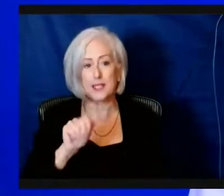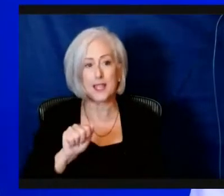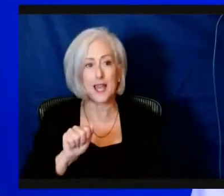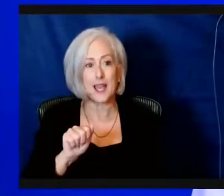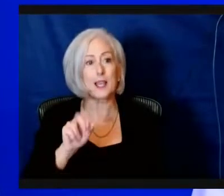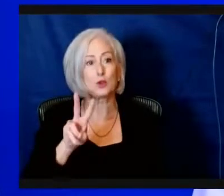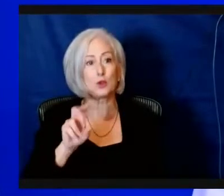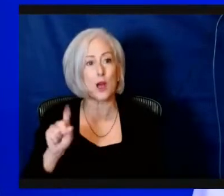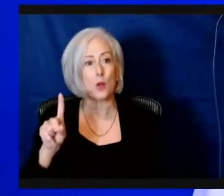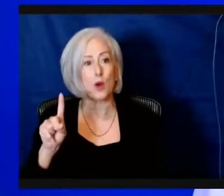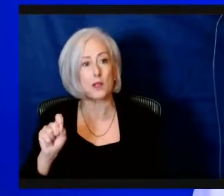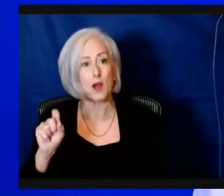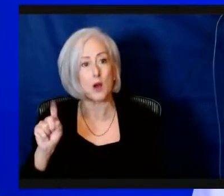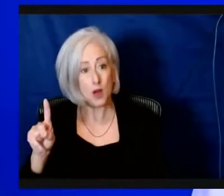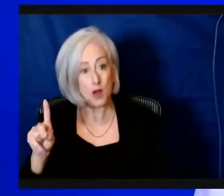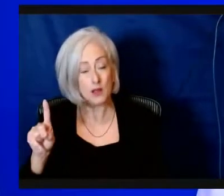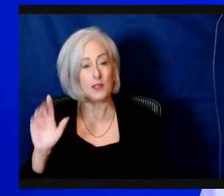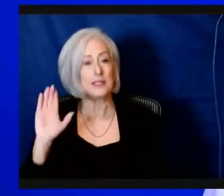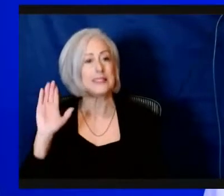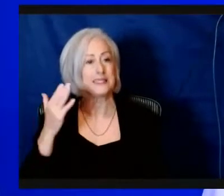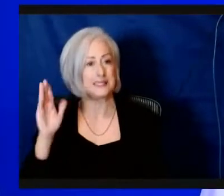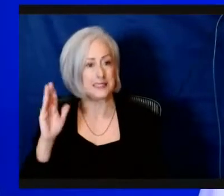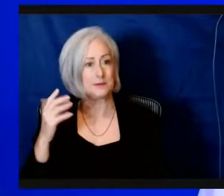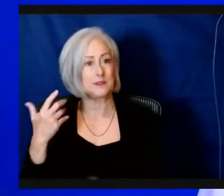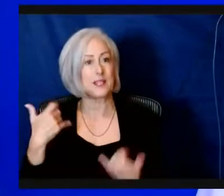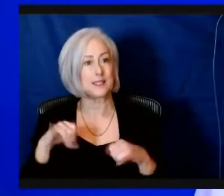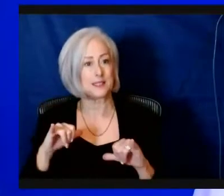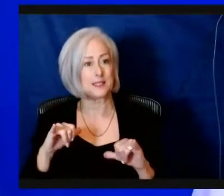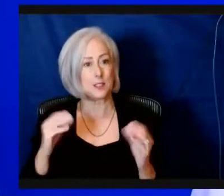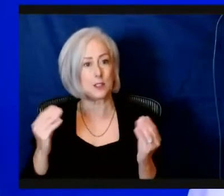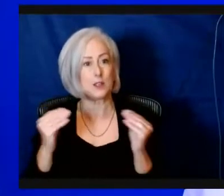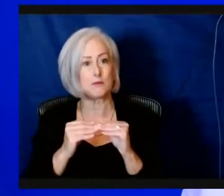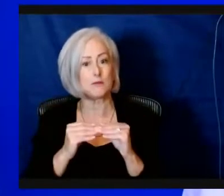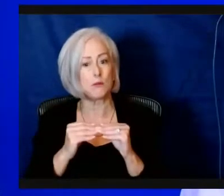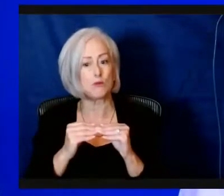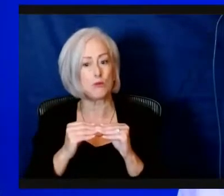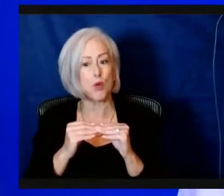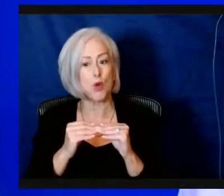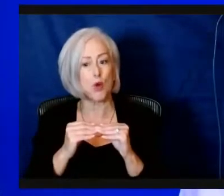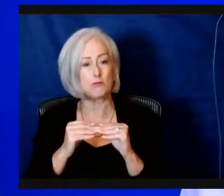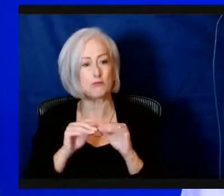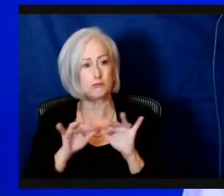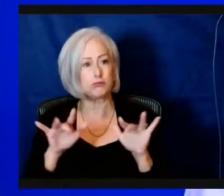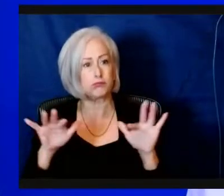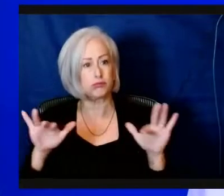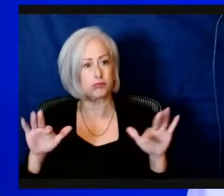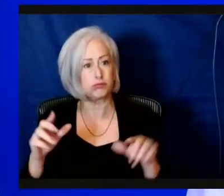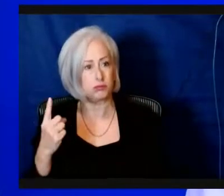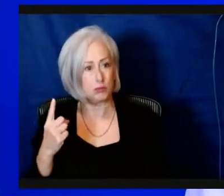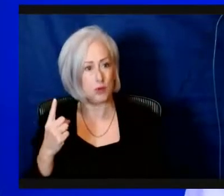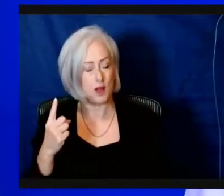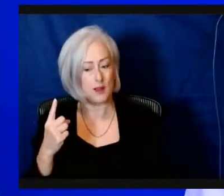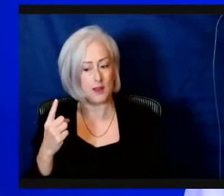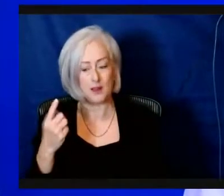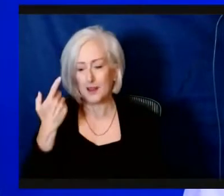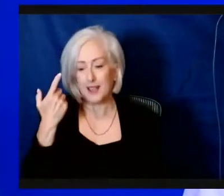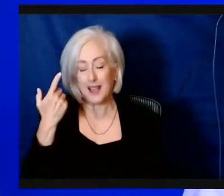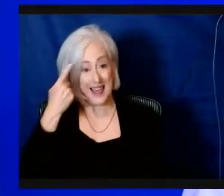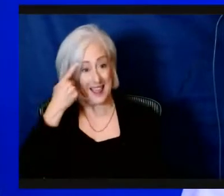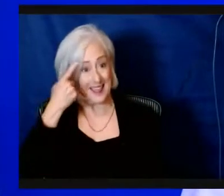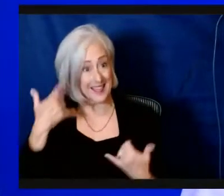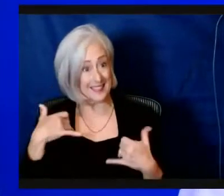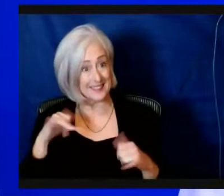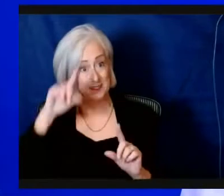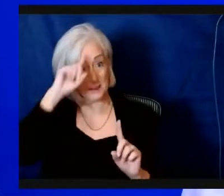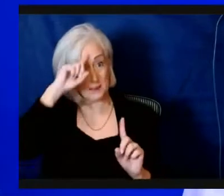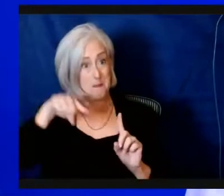2.1 still seems like it's the more predominant one at this point in time. But I think we are all optimistic in believing that hospitalizations